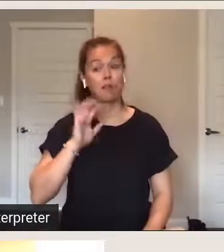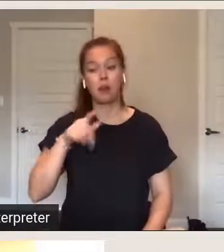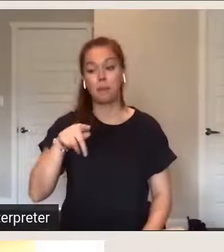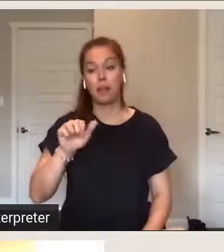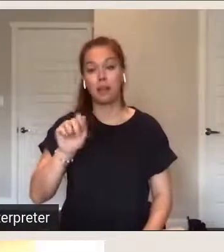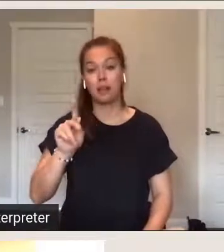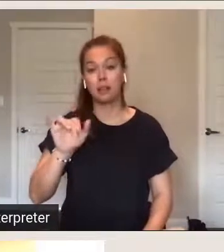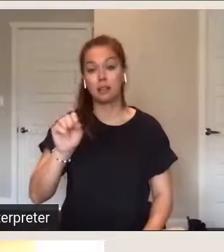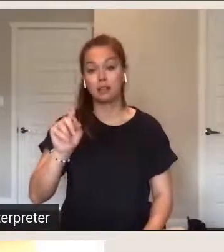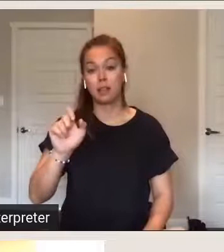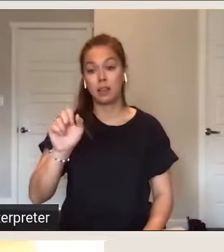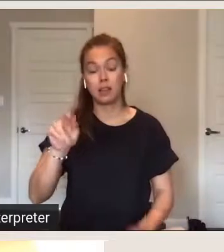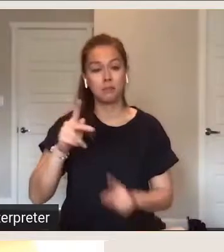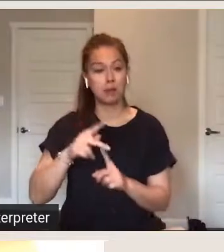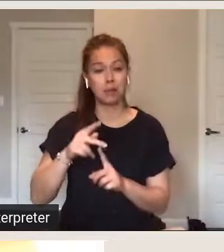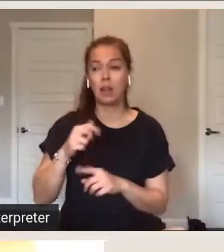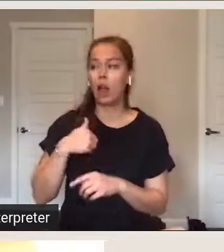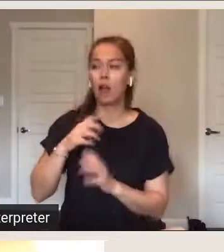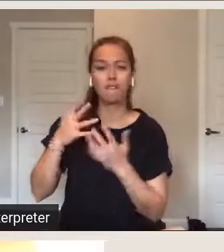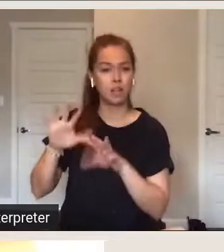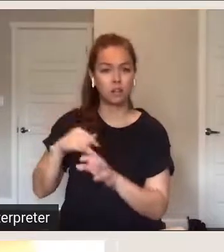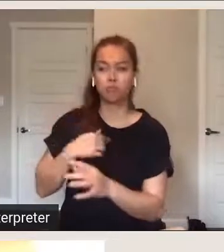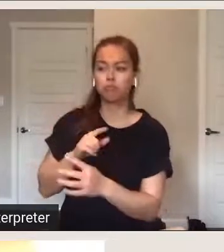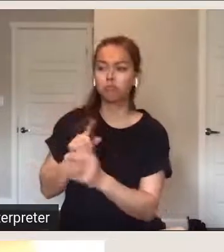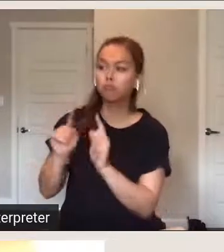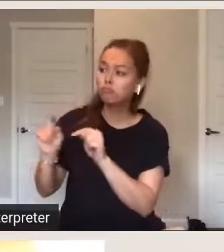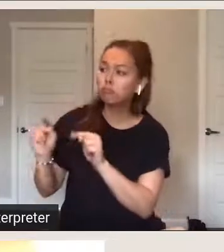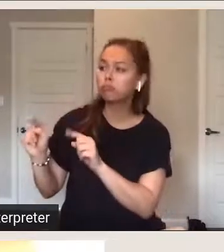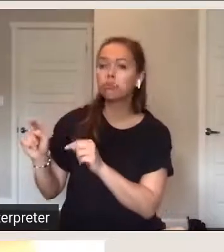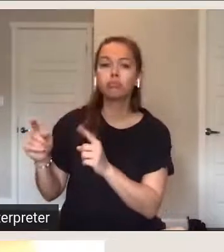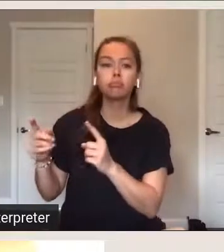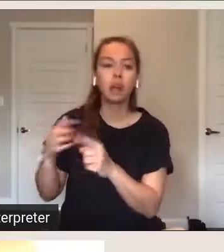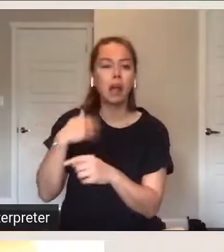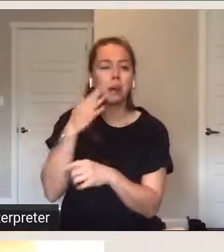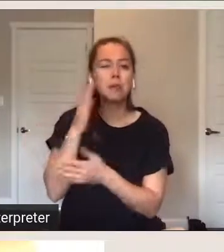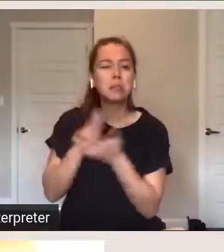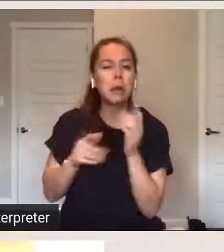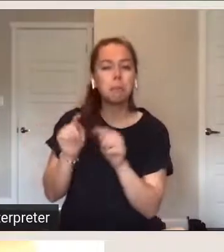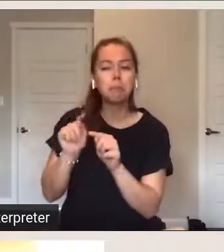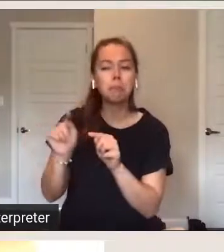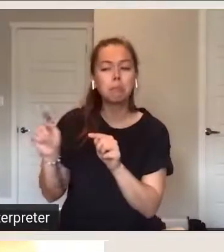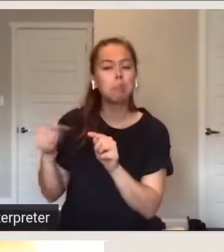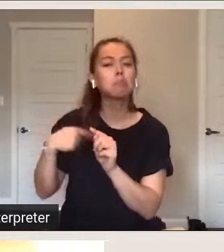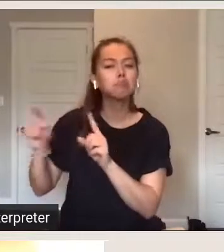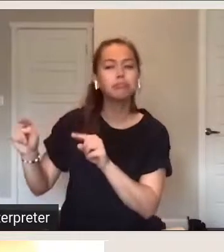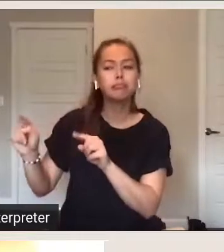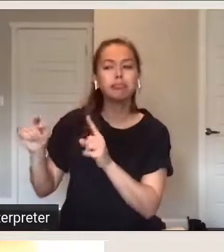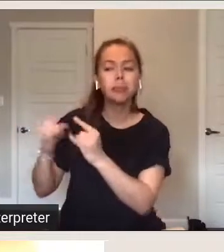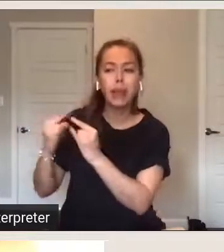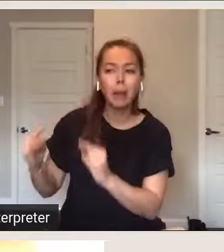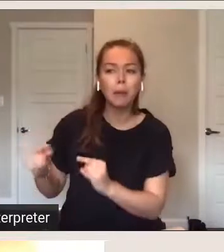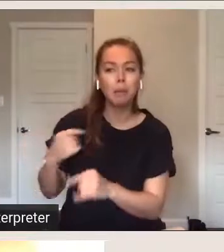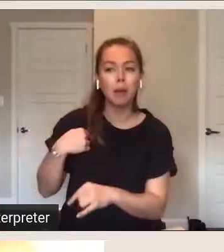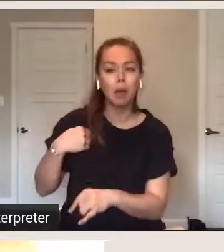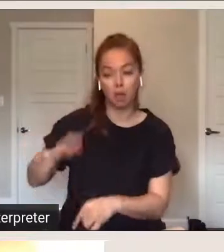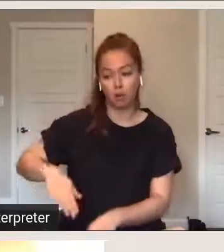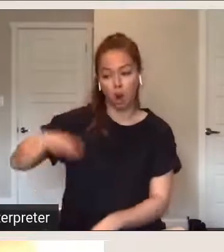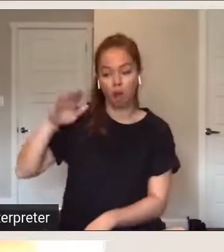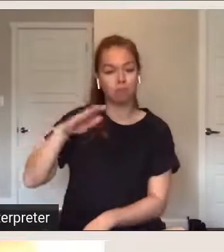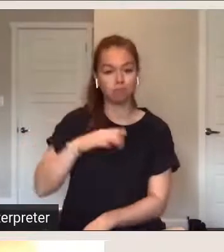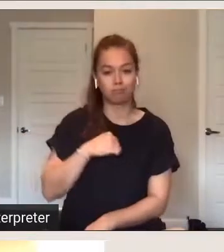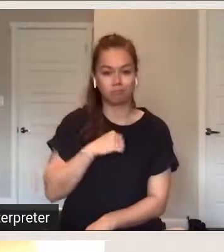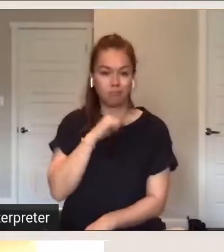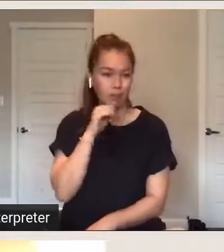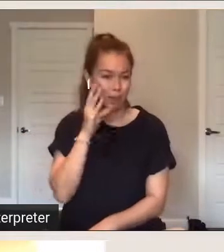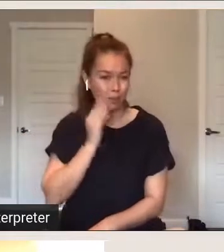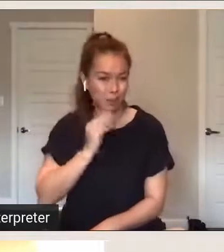but it wasn't something that was a tradition that I grew up in. And I remember going on my first group camping trip when I was really young and had just